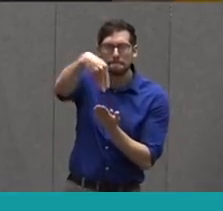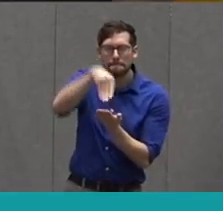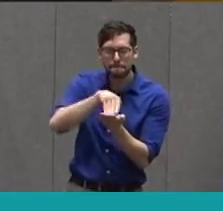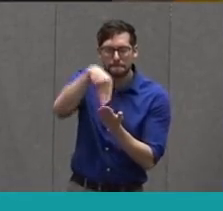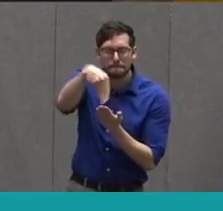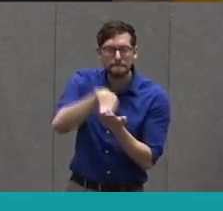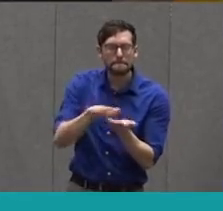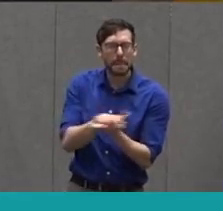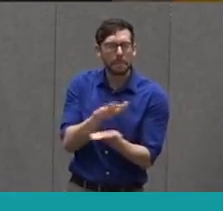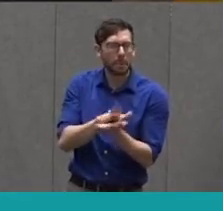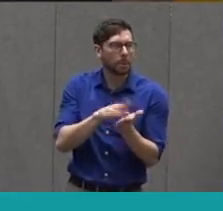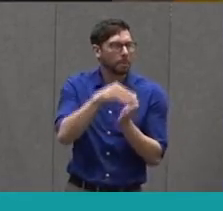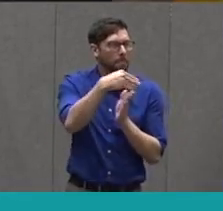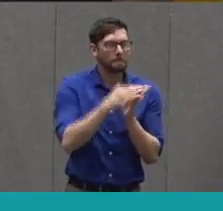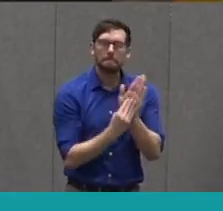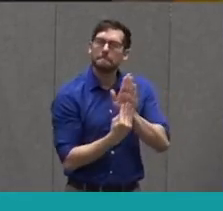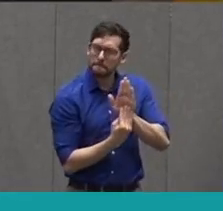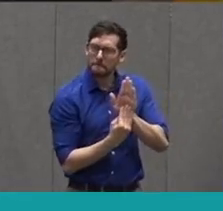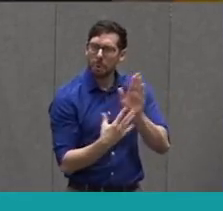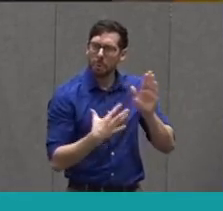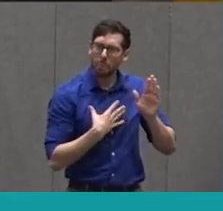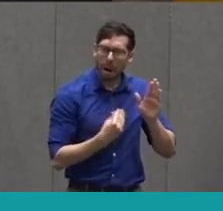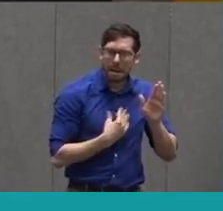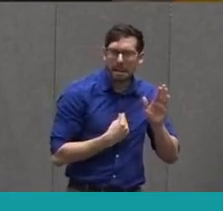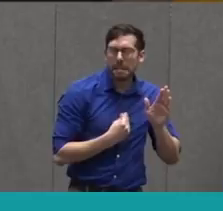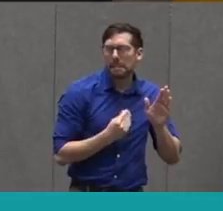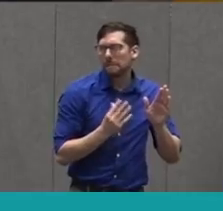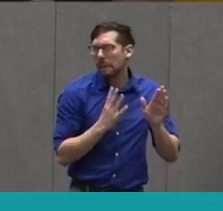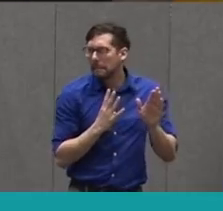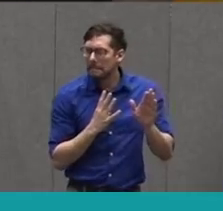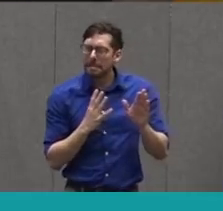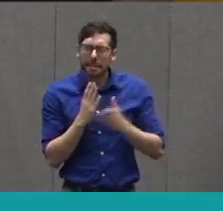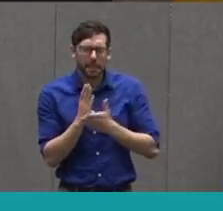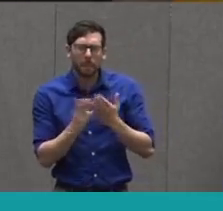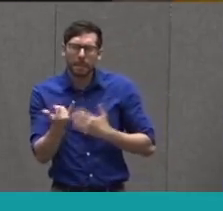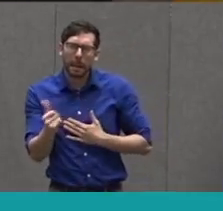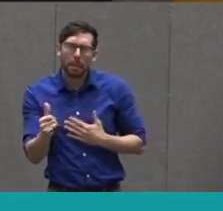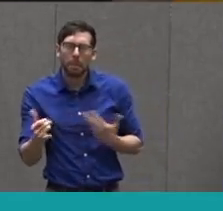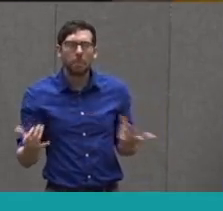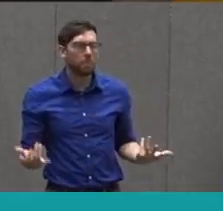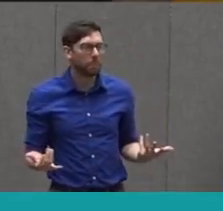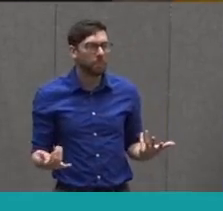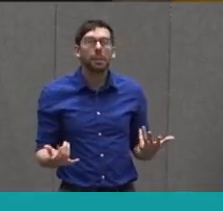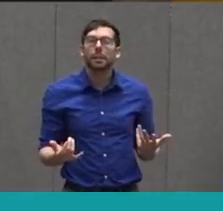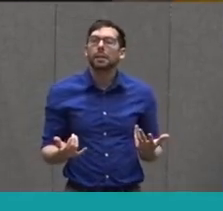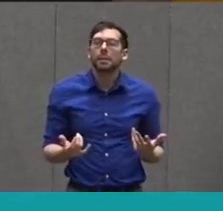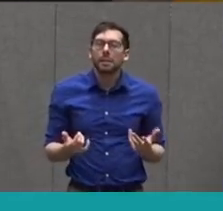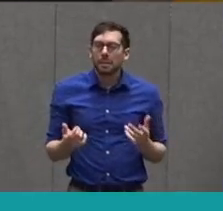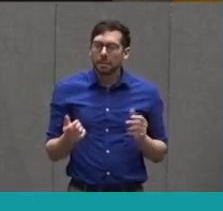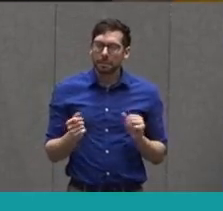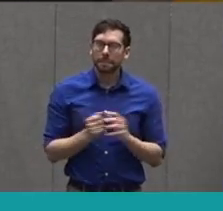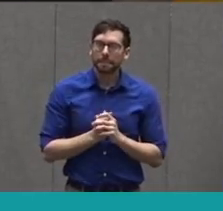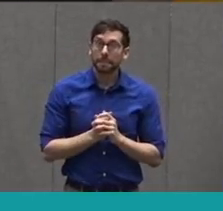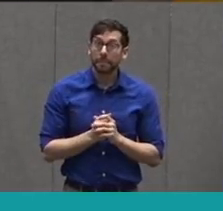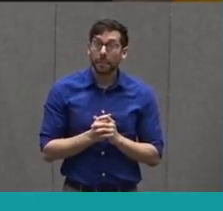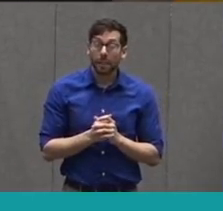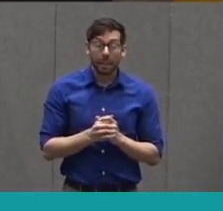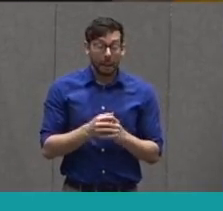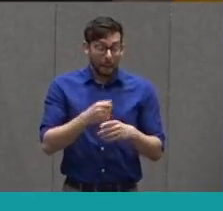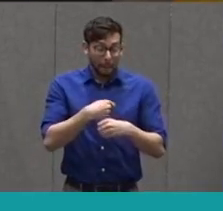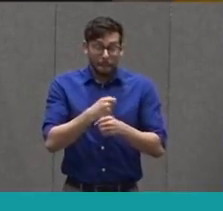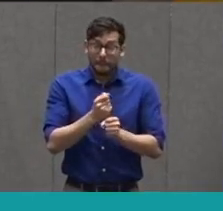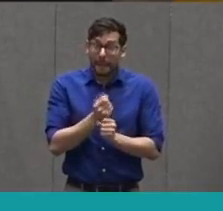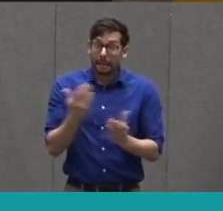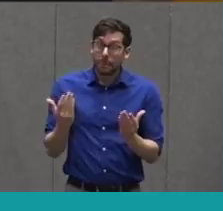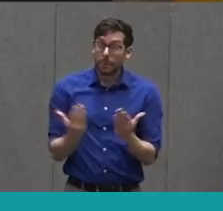work too. But these are already ready-made notebooks that you could use. But to make your own,